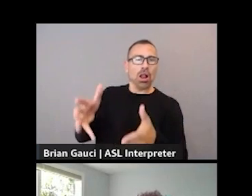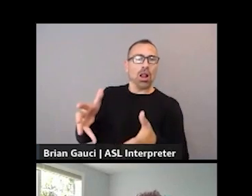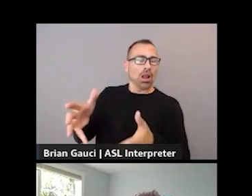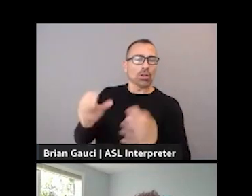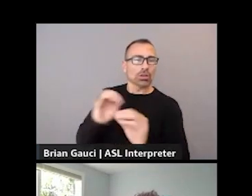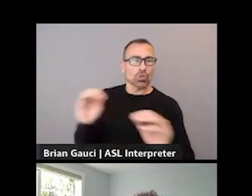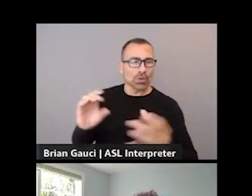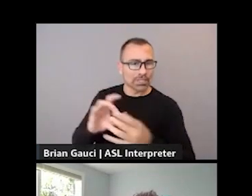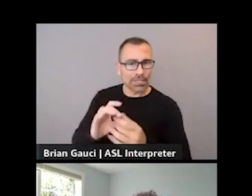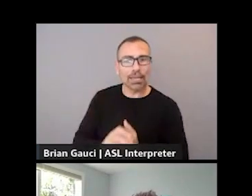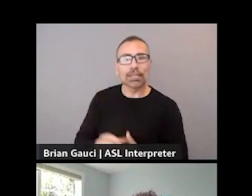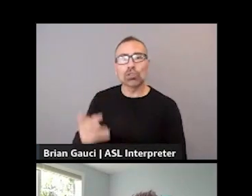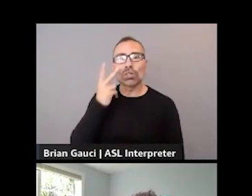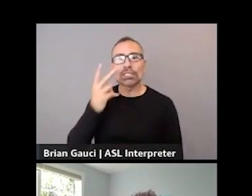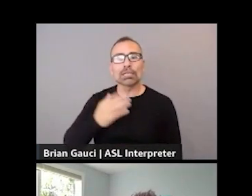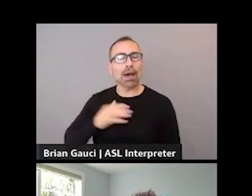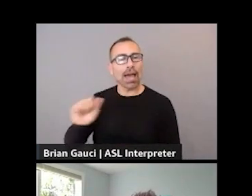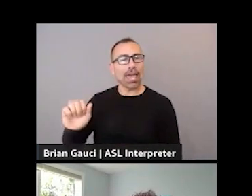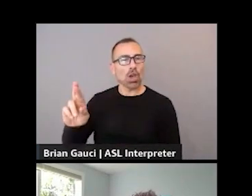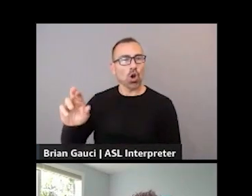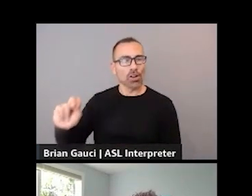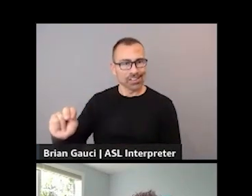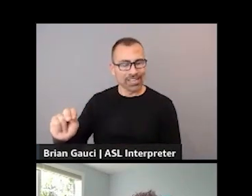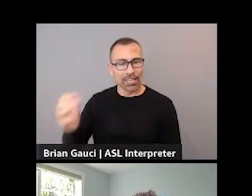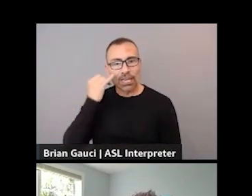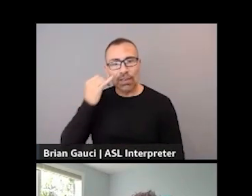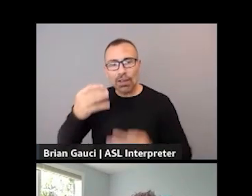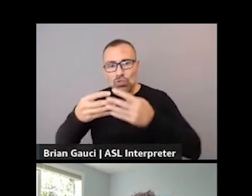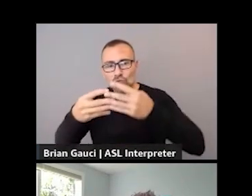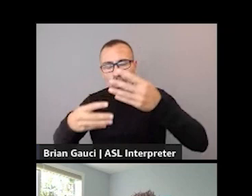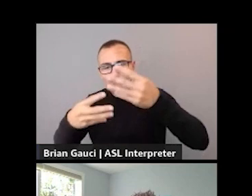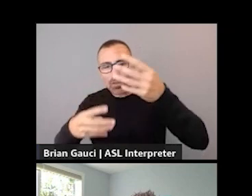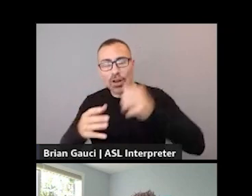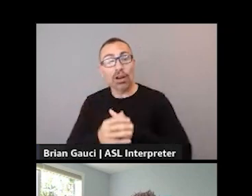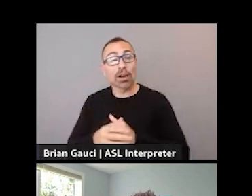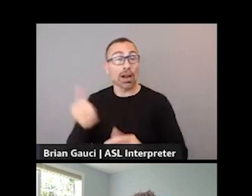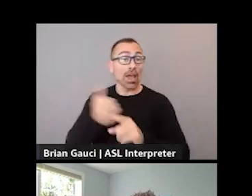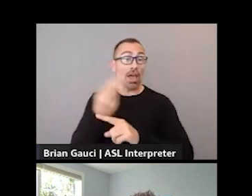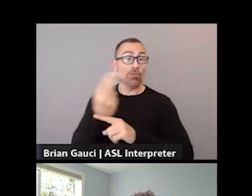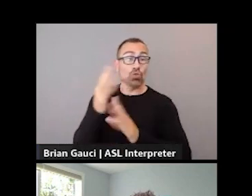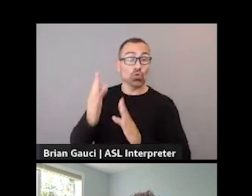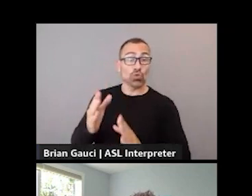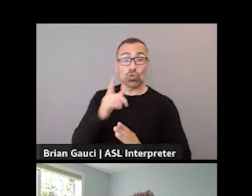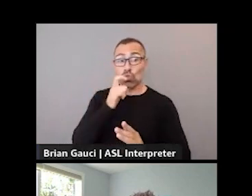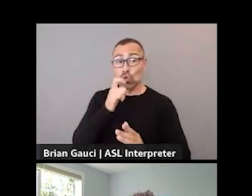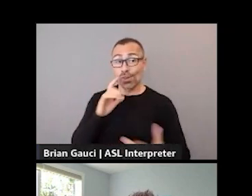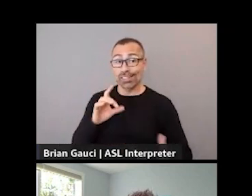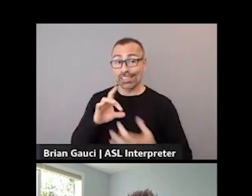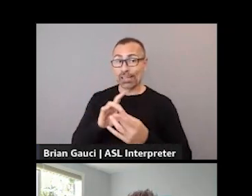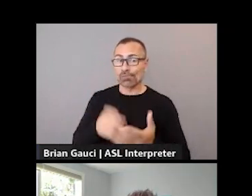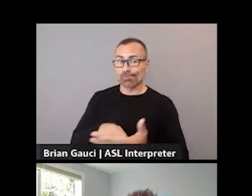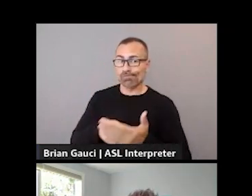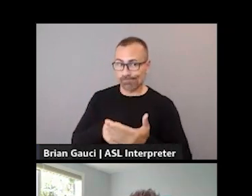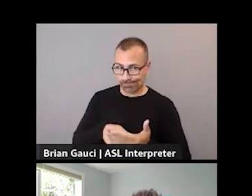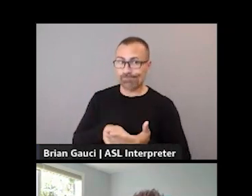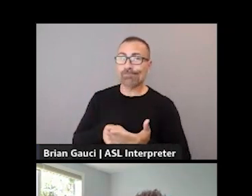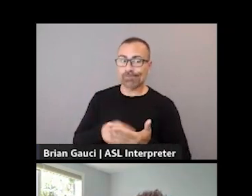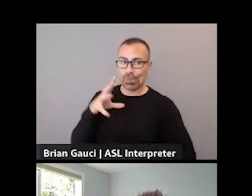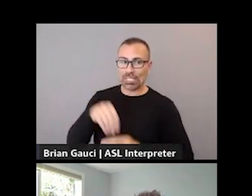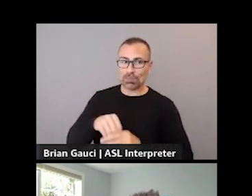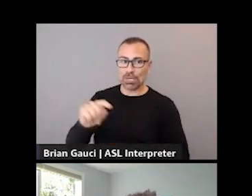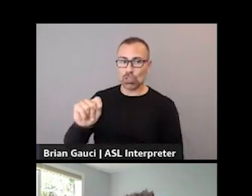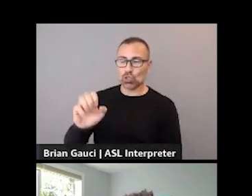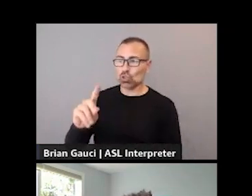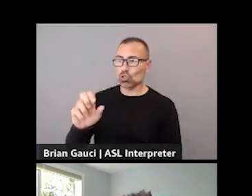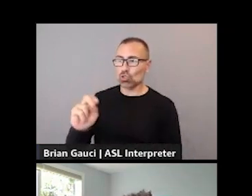if I scroll down a little bit further, as I mentioned earlier, every user that connects to a stage must have a participant token.